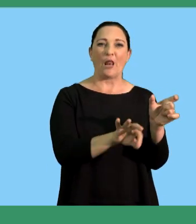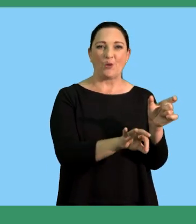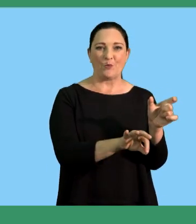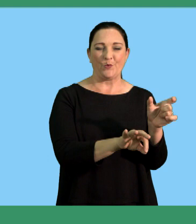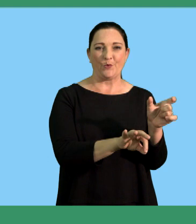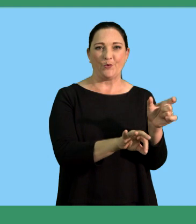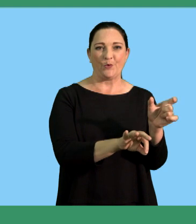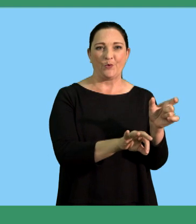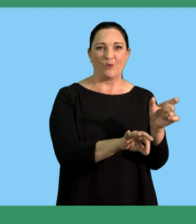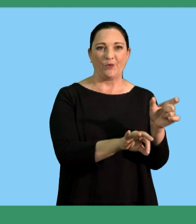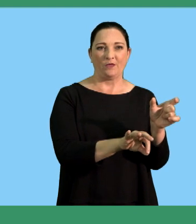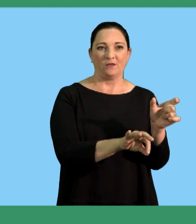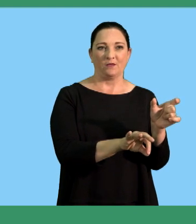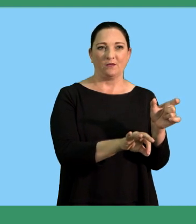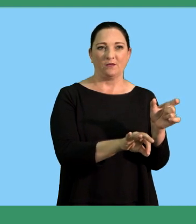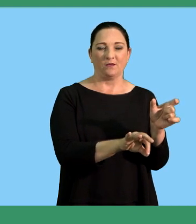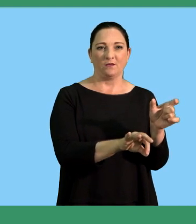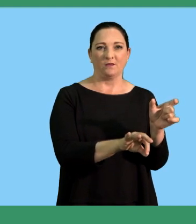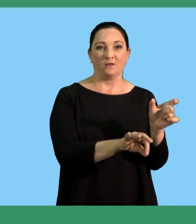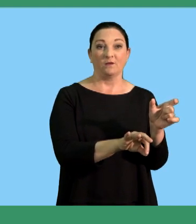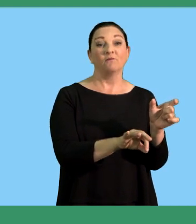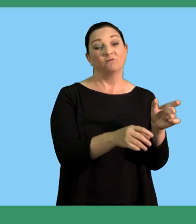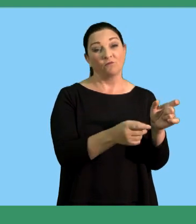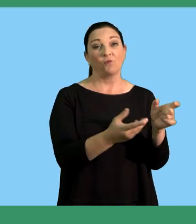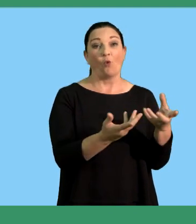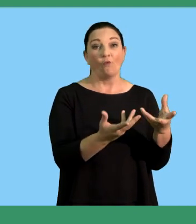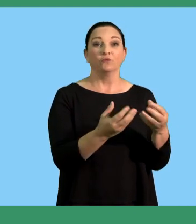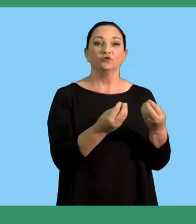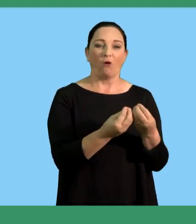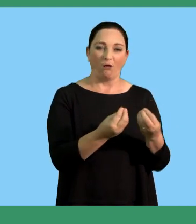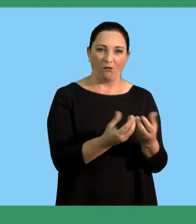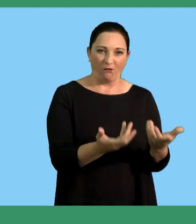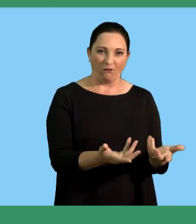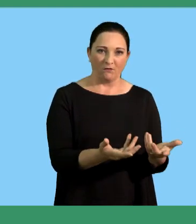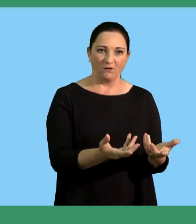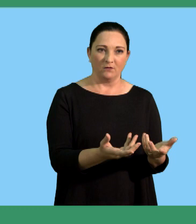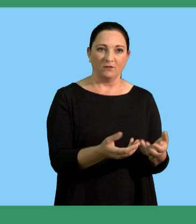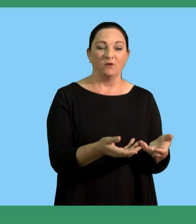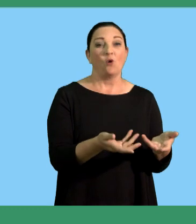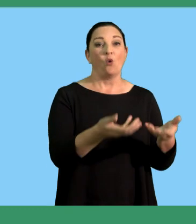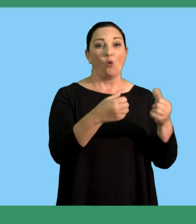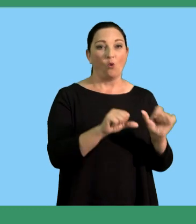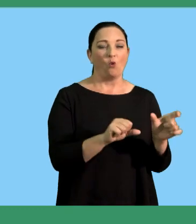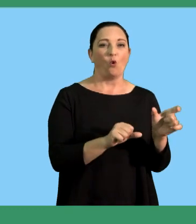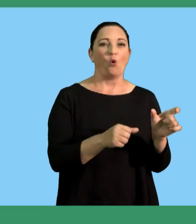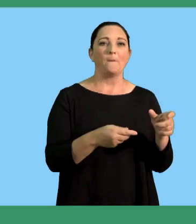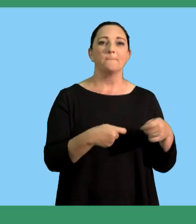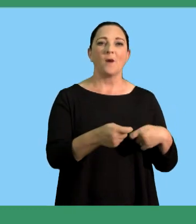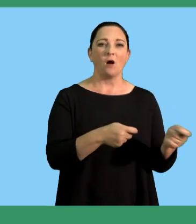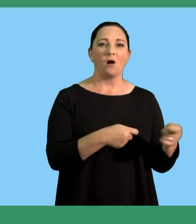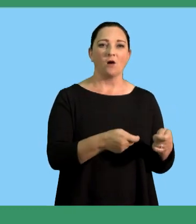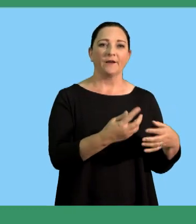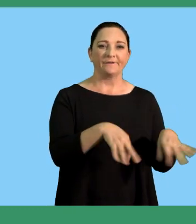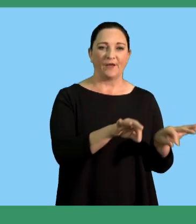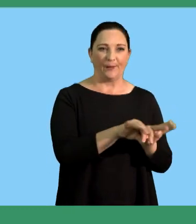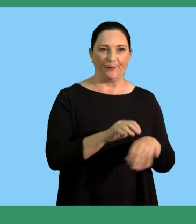of, in this case, we're going to say value of stock, or it's supposed to be market value. So value of